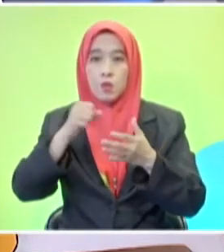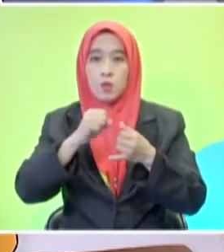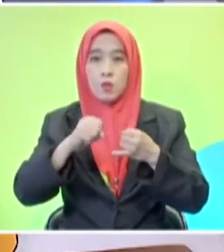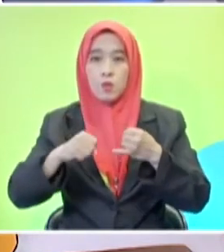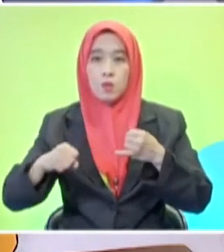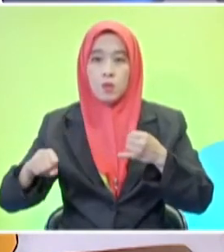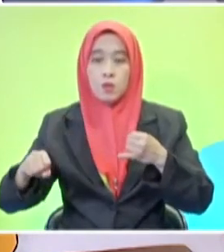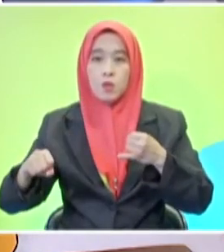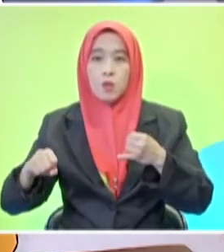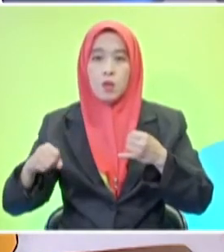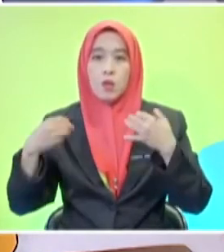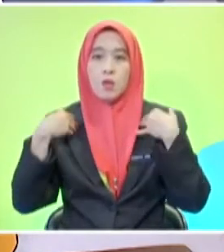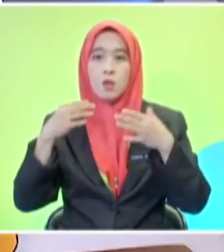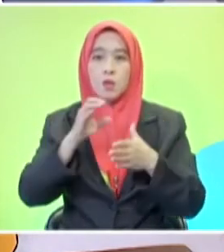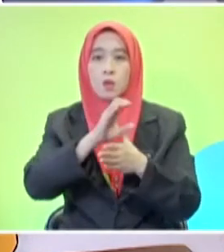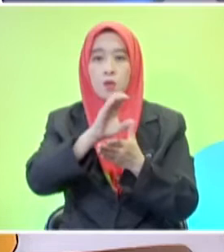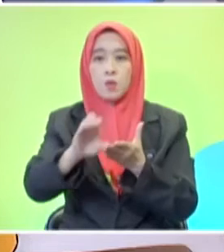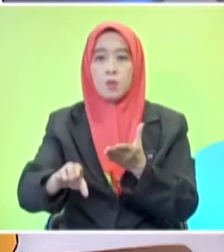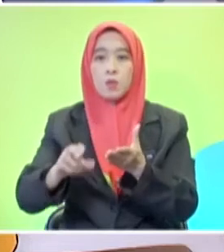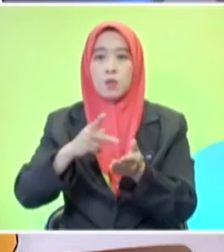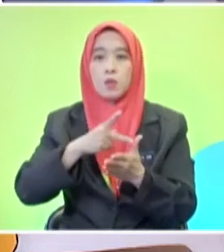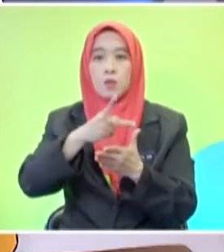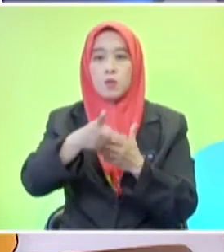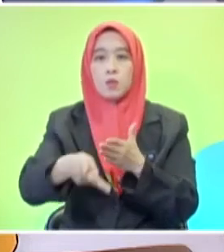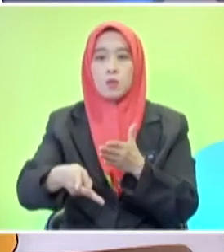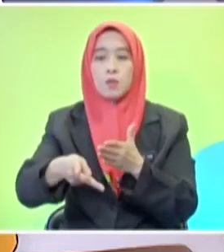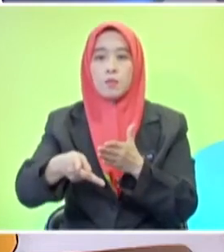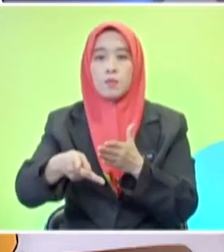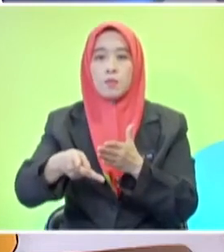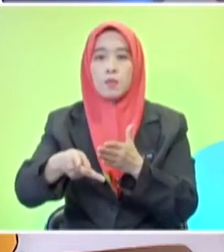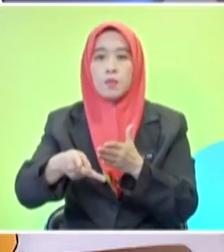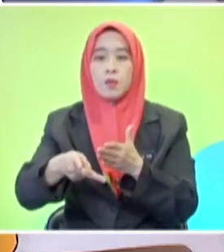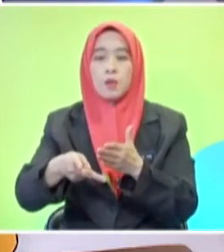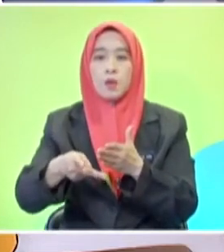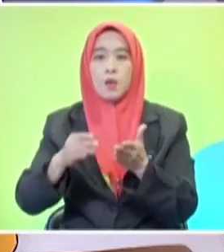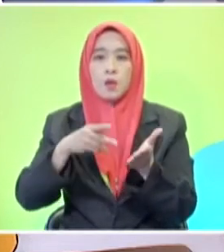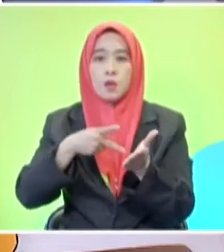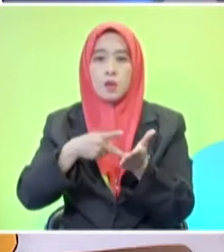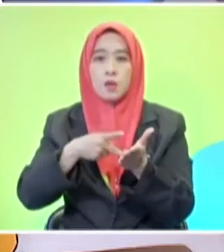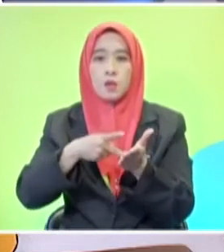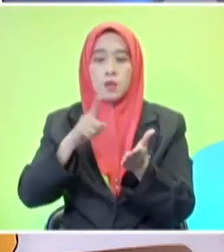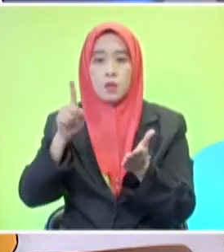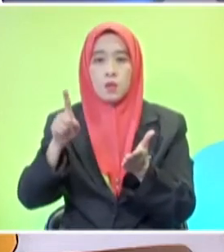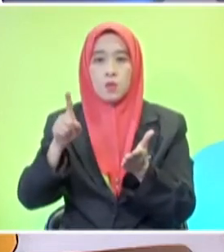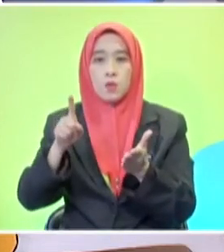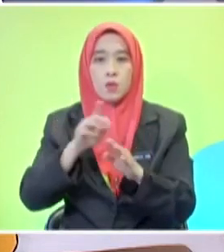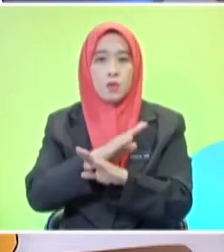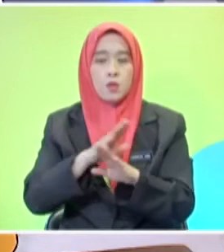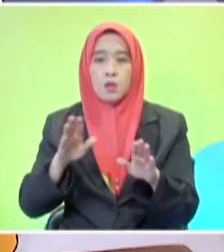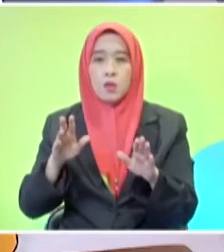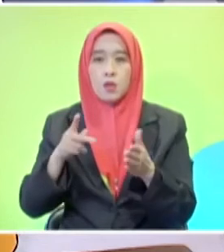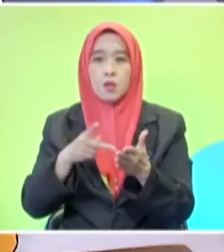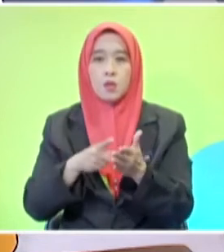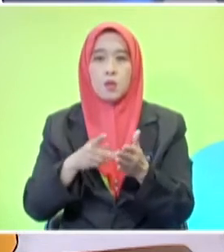the commensalism and the parasitism. So commensalism benefit one, but it doesn't benefit the other